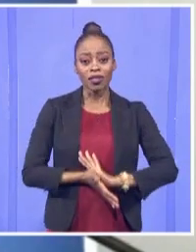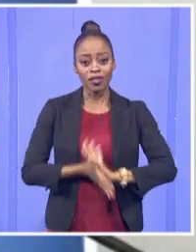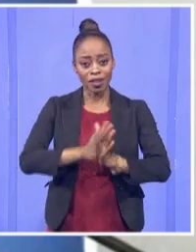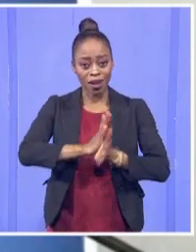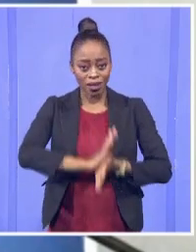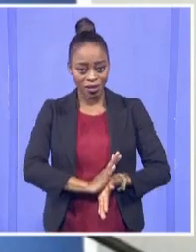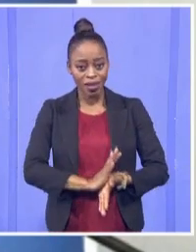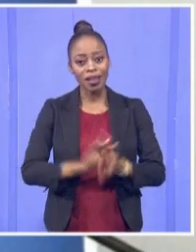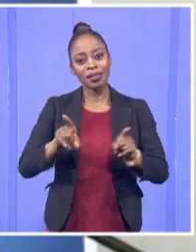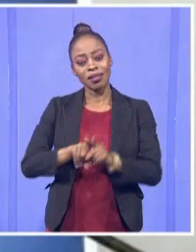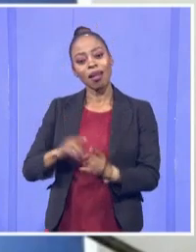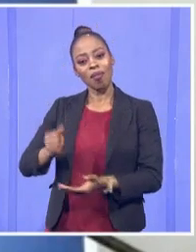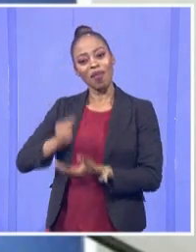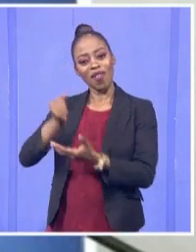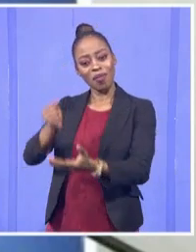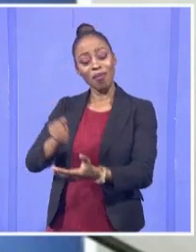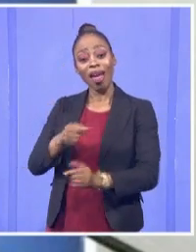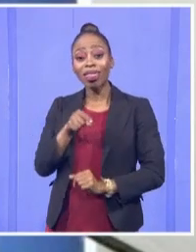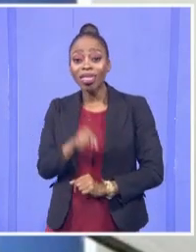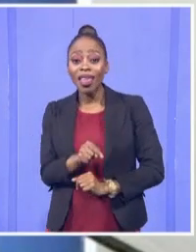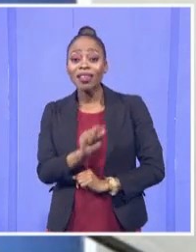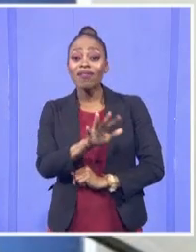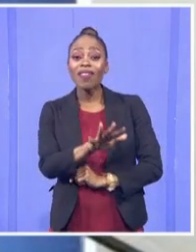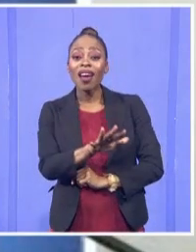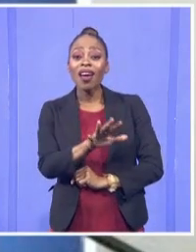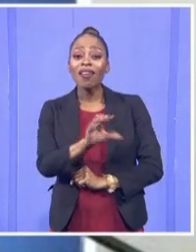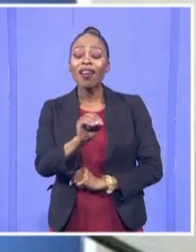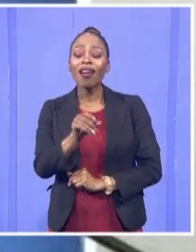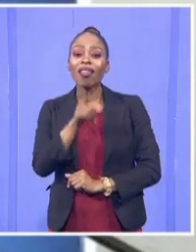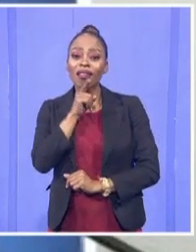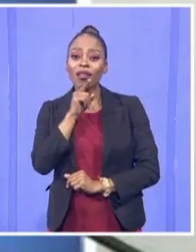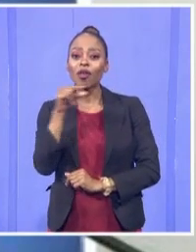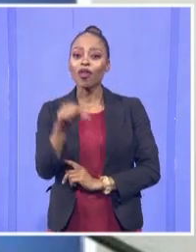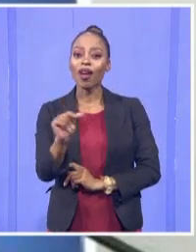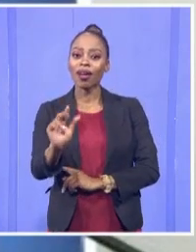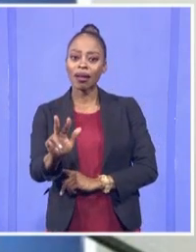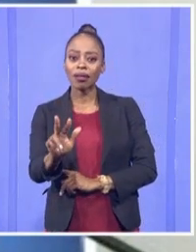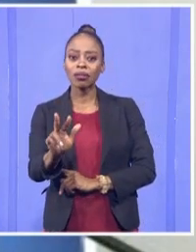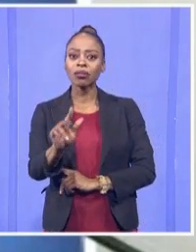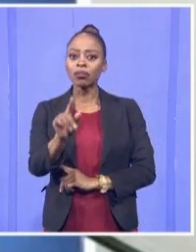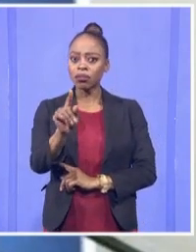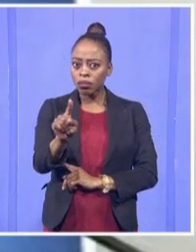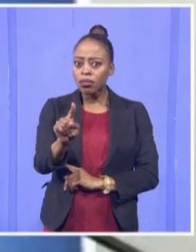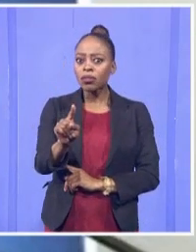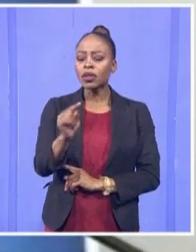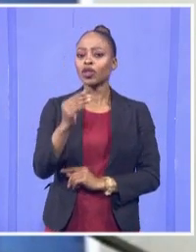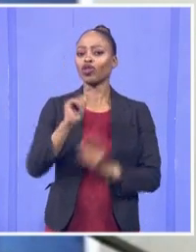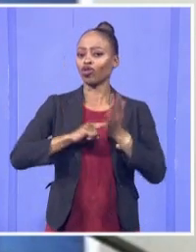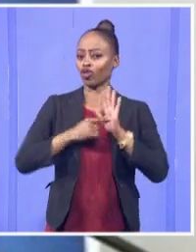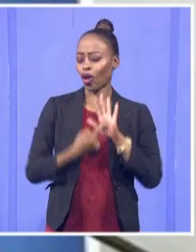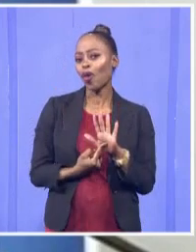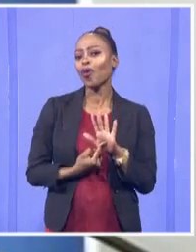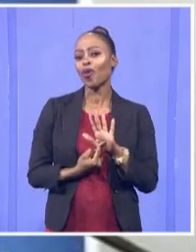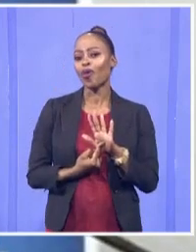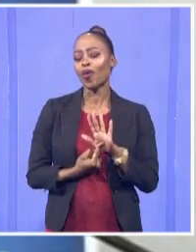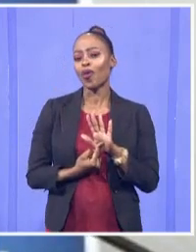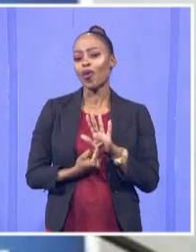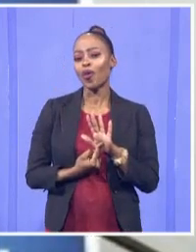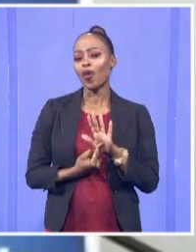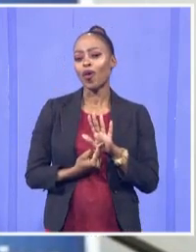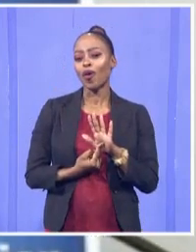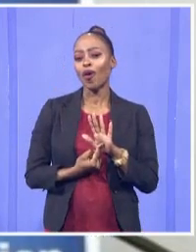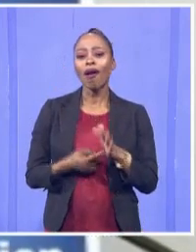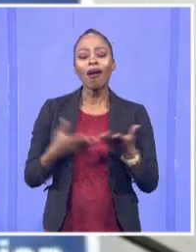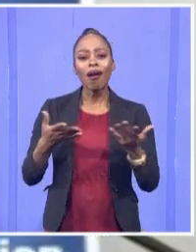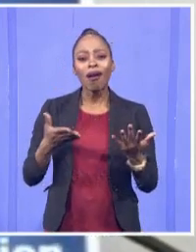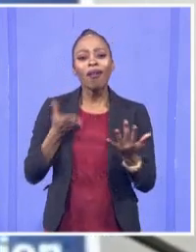investment. This 500,000 grade 8 is also a vote of confidence that we are breaking the barriers